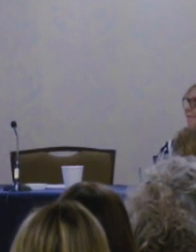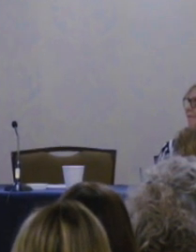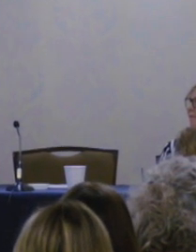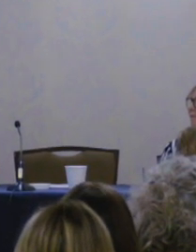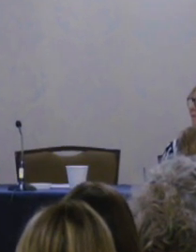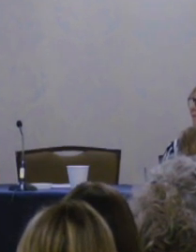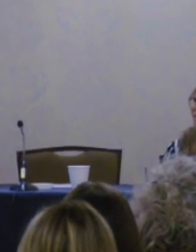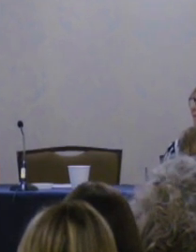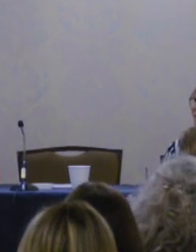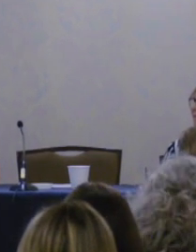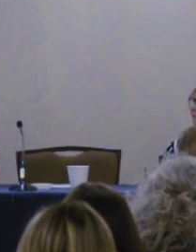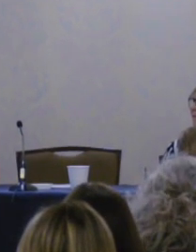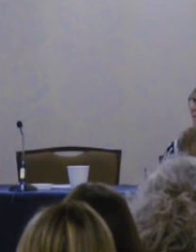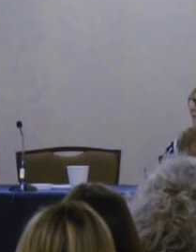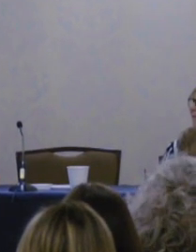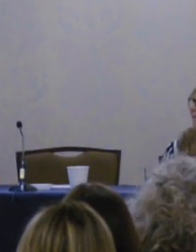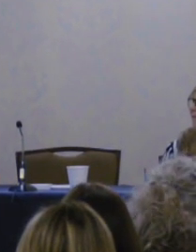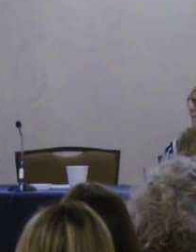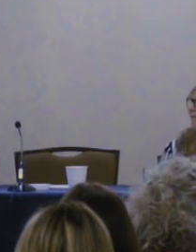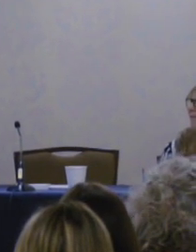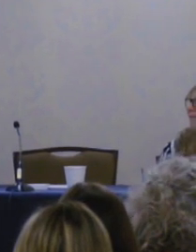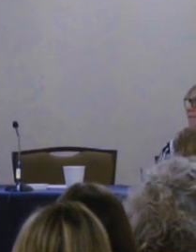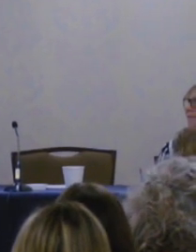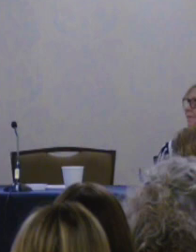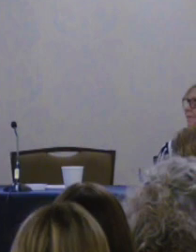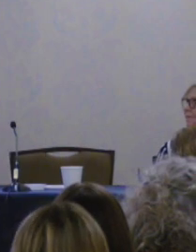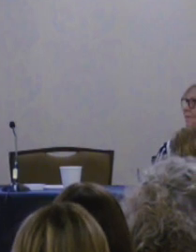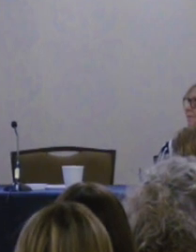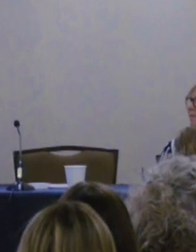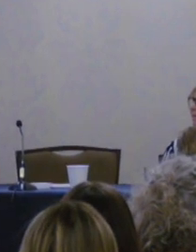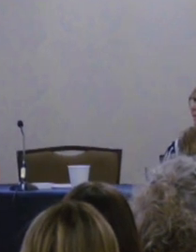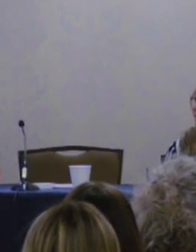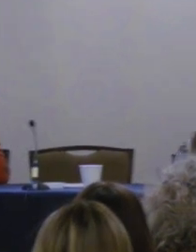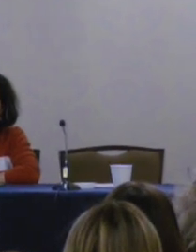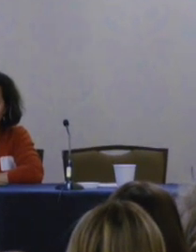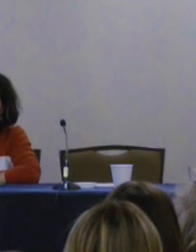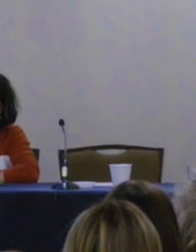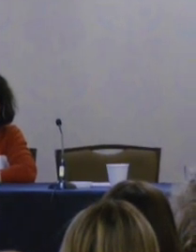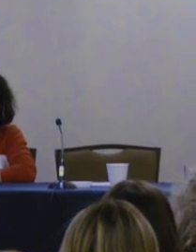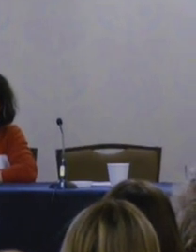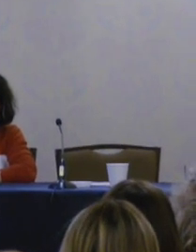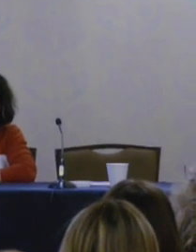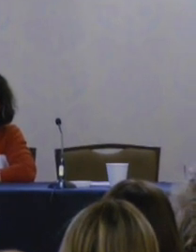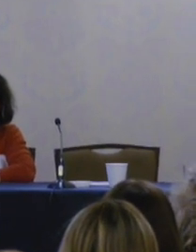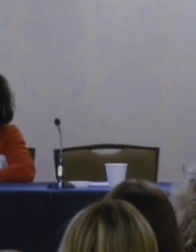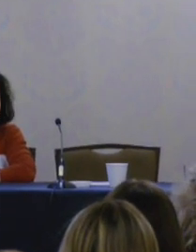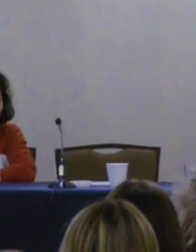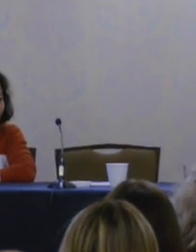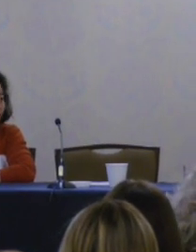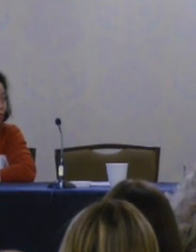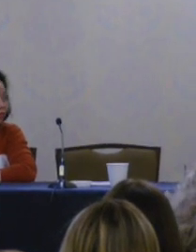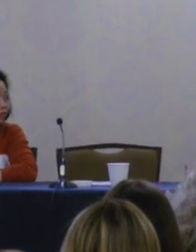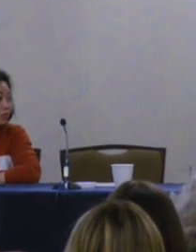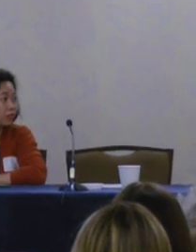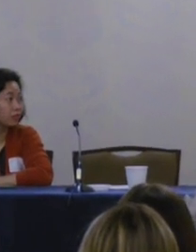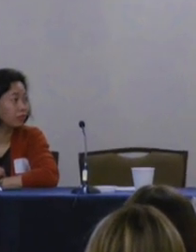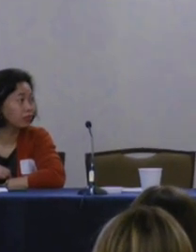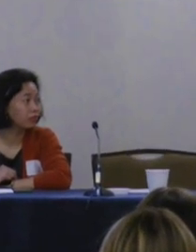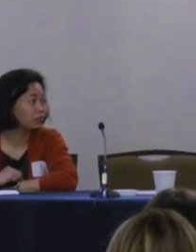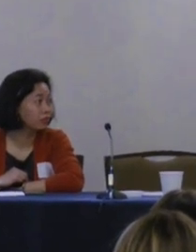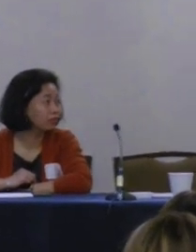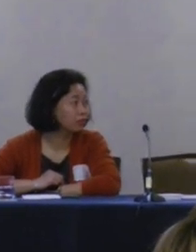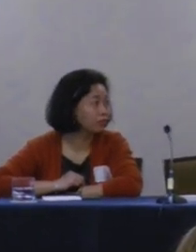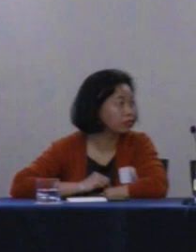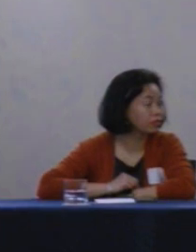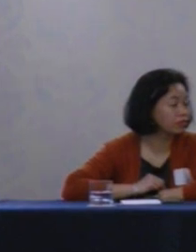seen. It is not easy to find out exactly what works and what doesn't, let alone then also like how